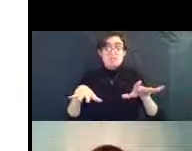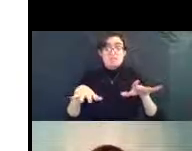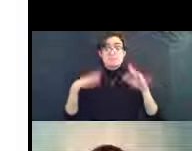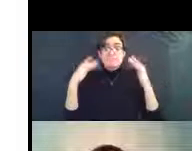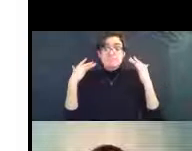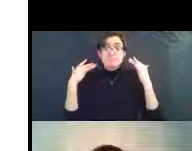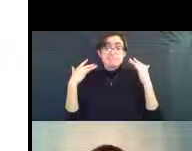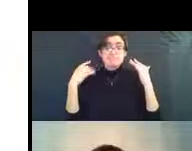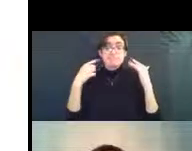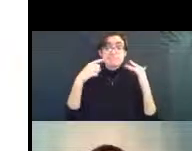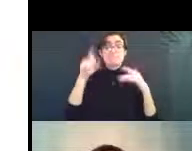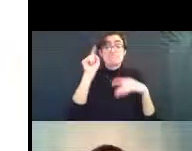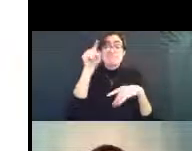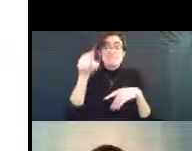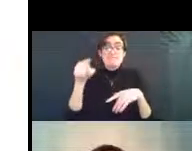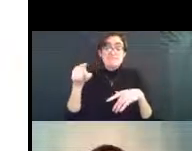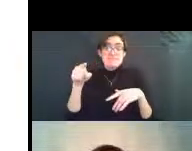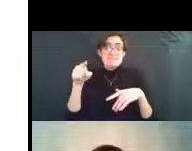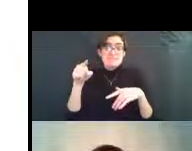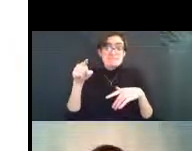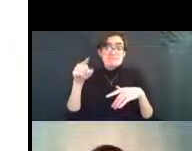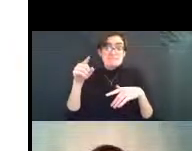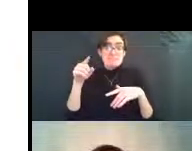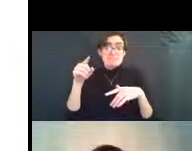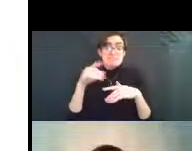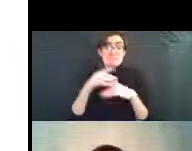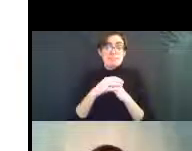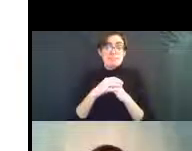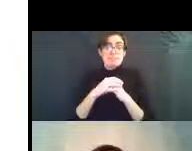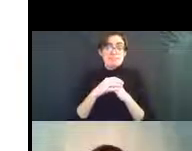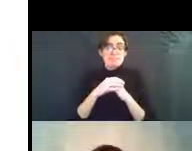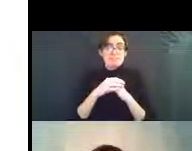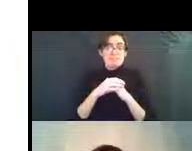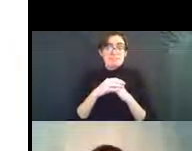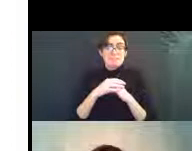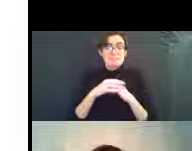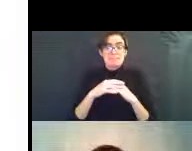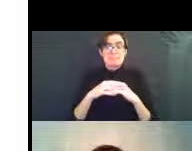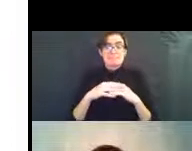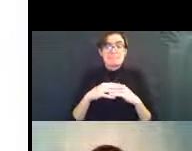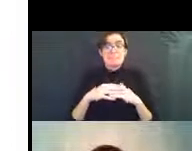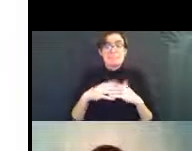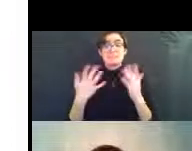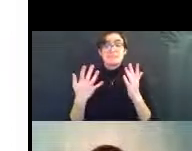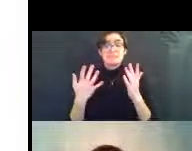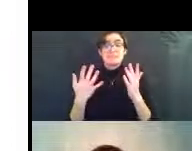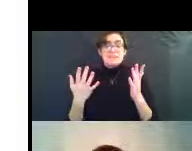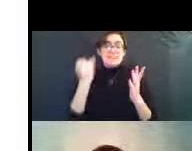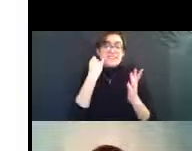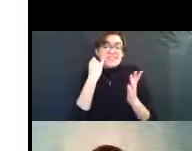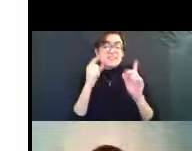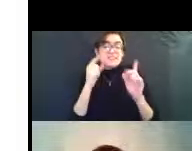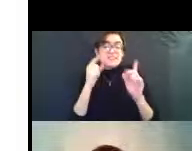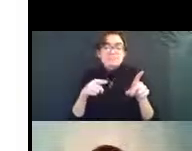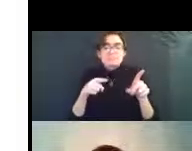input your activities. So your leisure activities, you know, if you go to concerts often, you know, do you go to